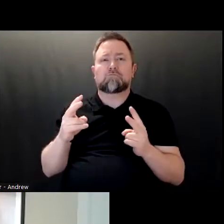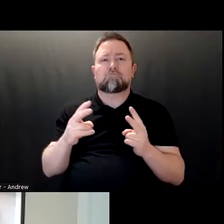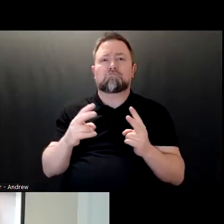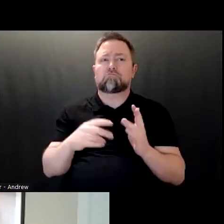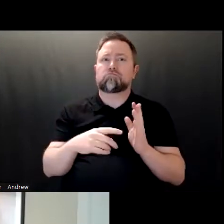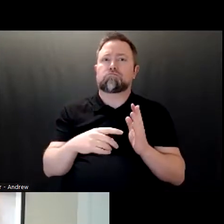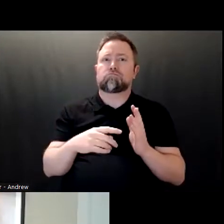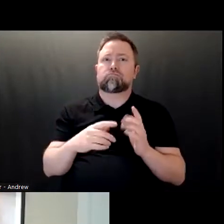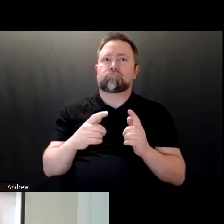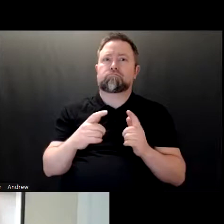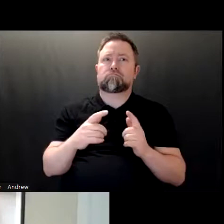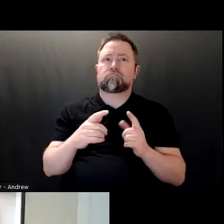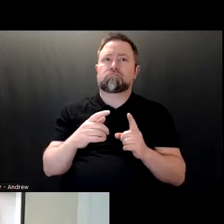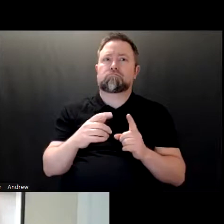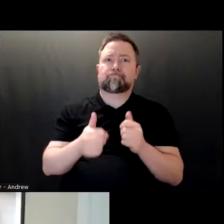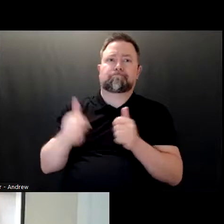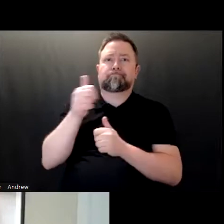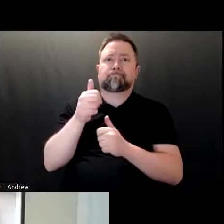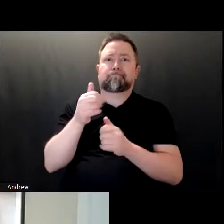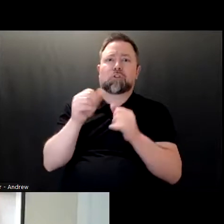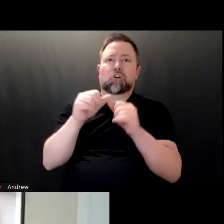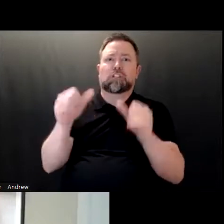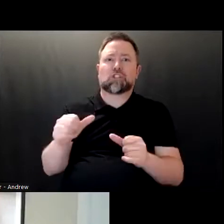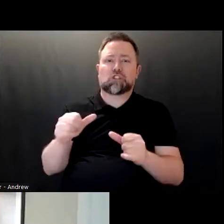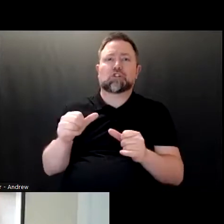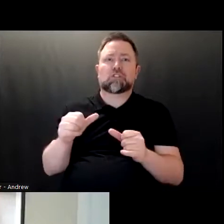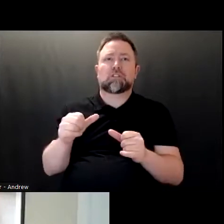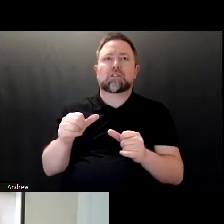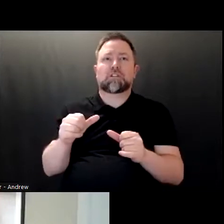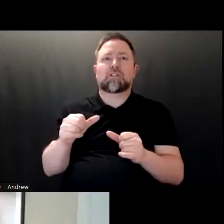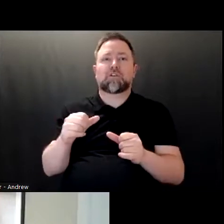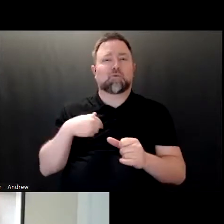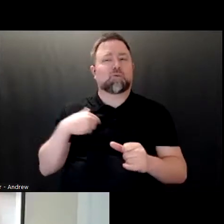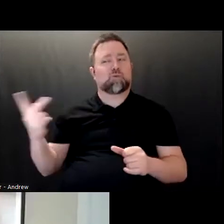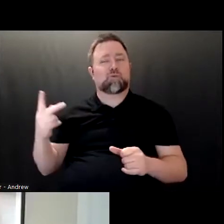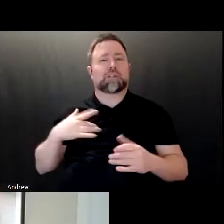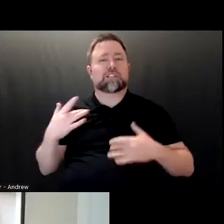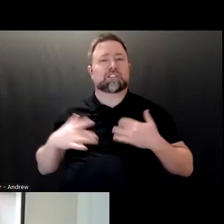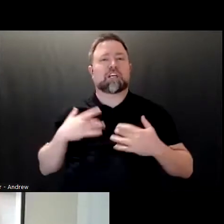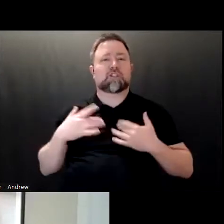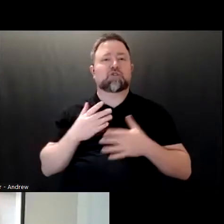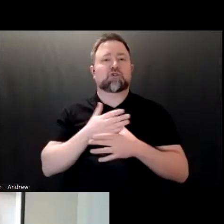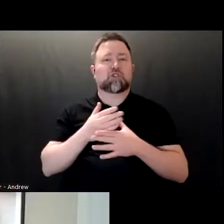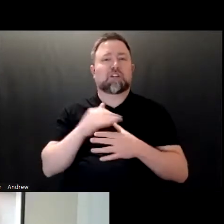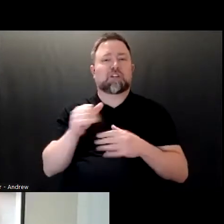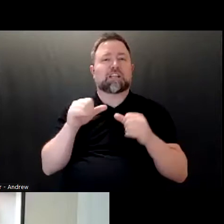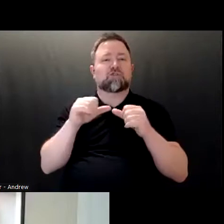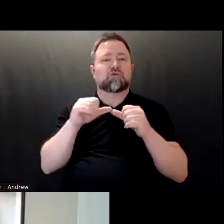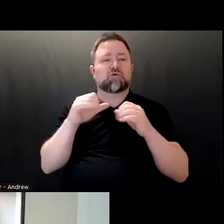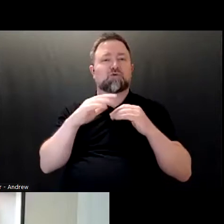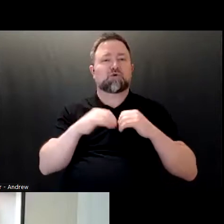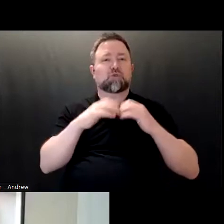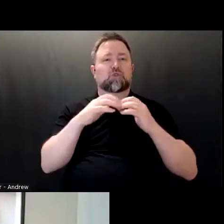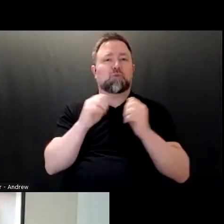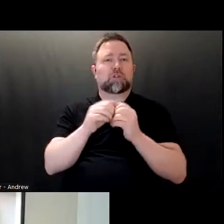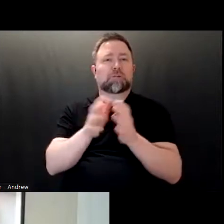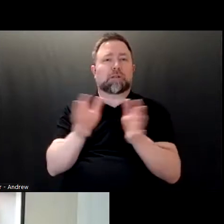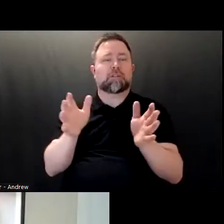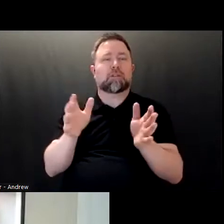The idea is that it's not going to change very much, which is what made the campus plan such a strong